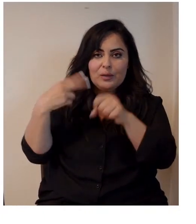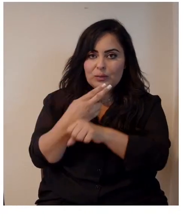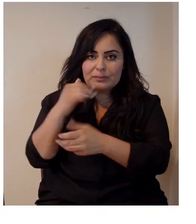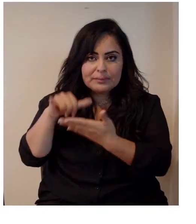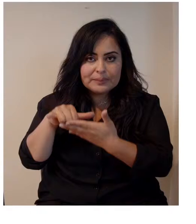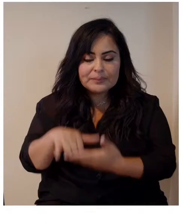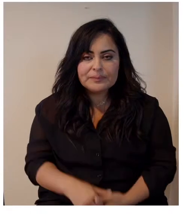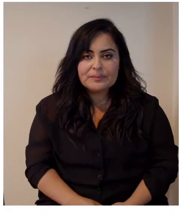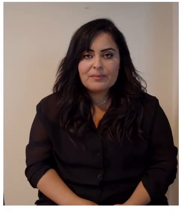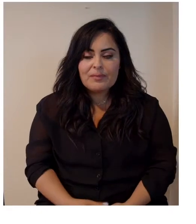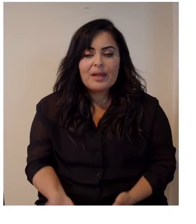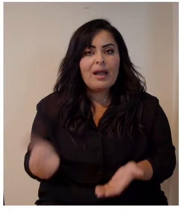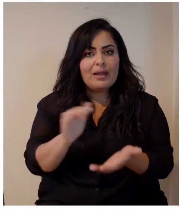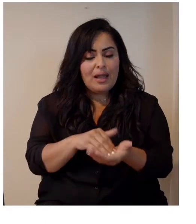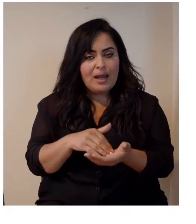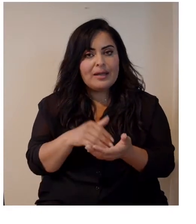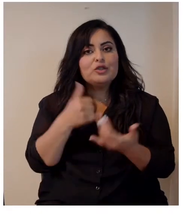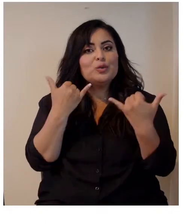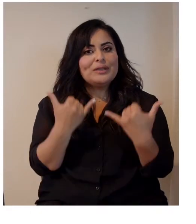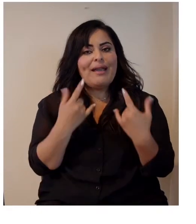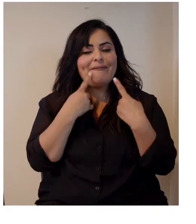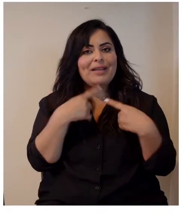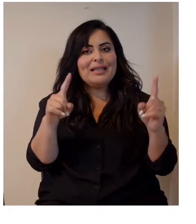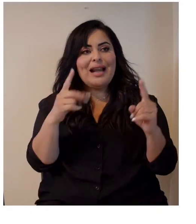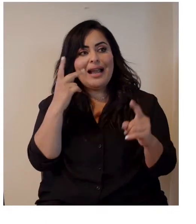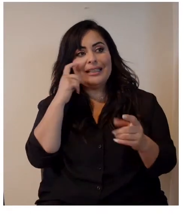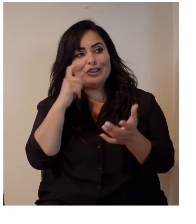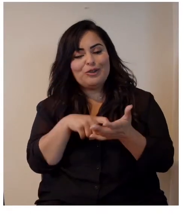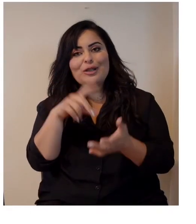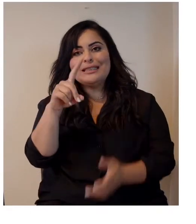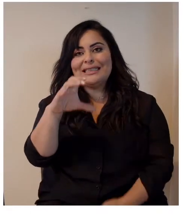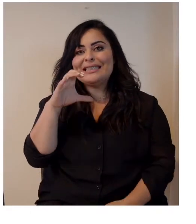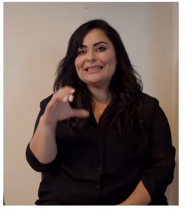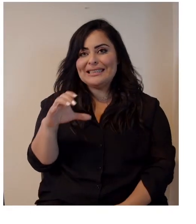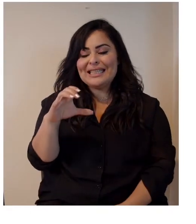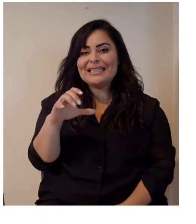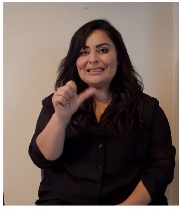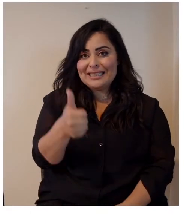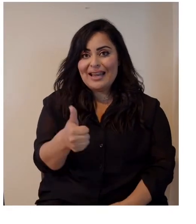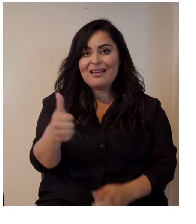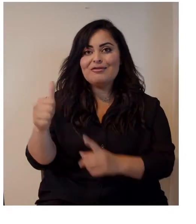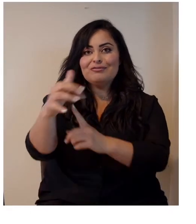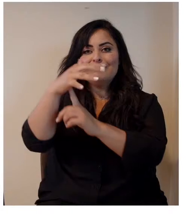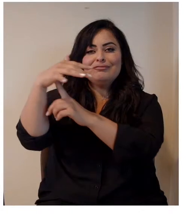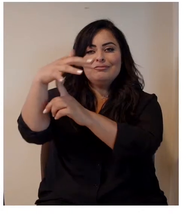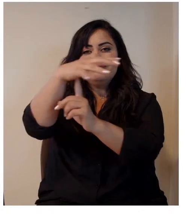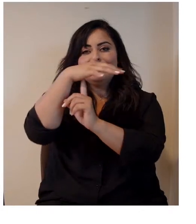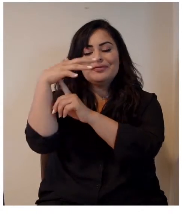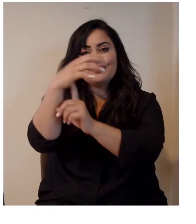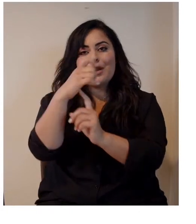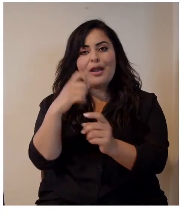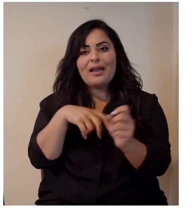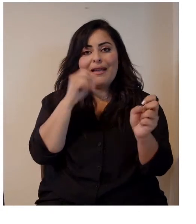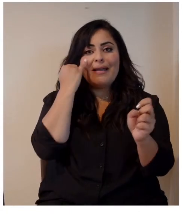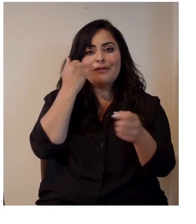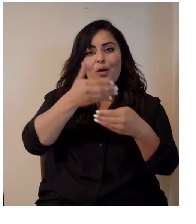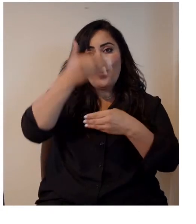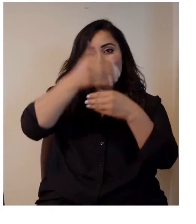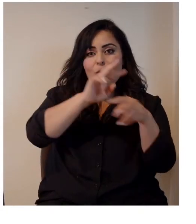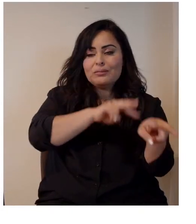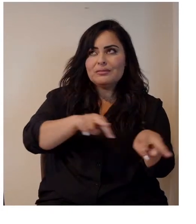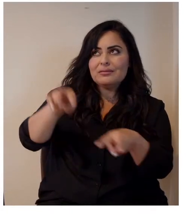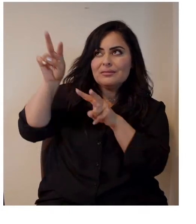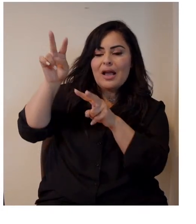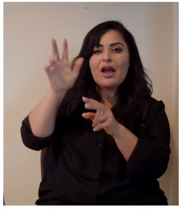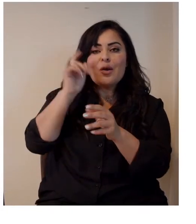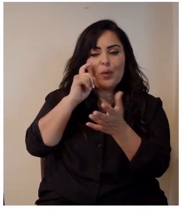aircraft use. So they were flown today. I saw the DC-10 flying on this fire today, on the Eaton fire, and I think if you all looked out your windows right now, you would see